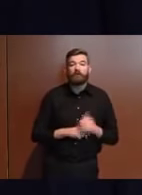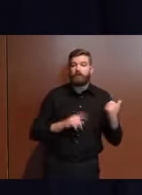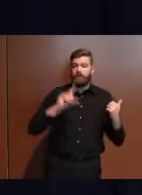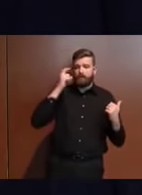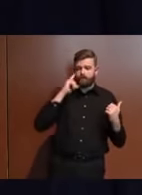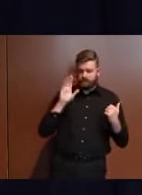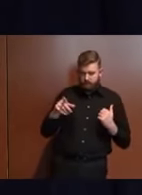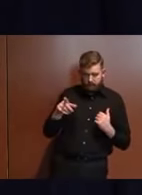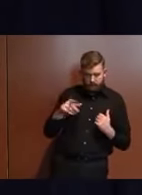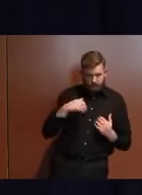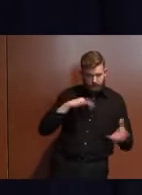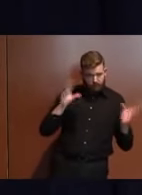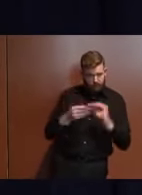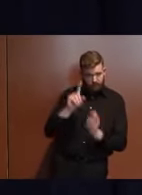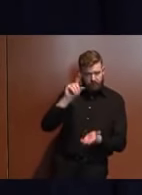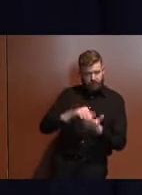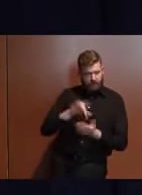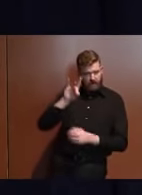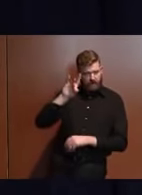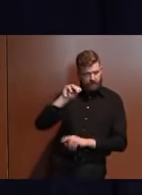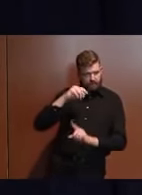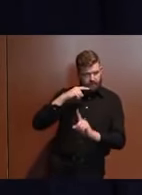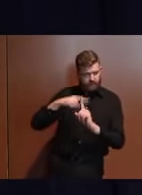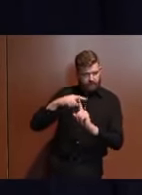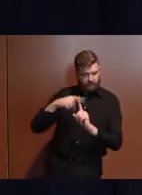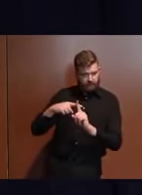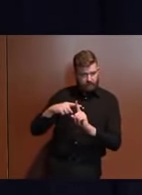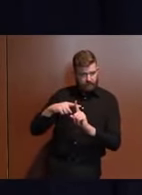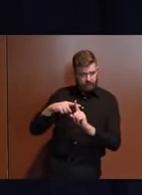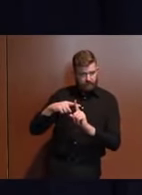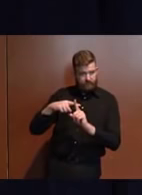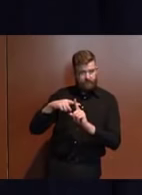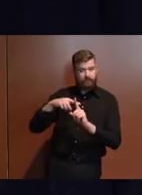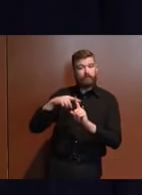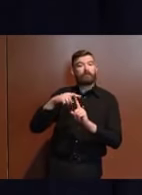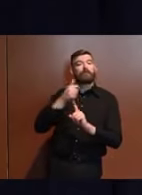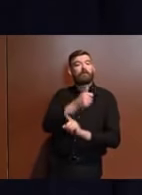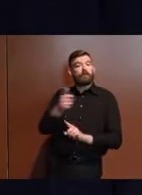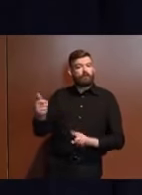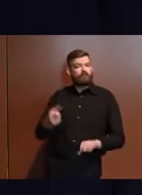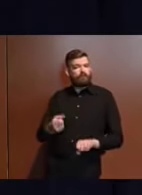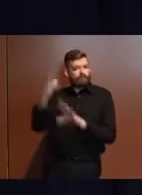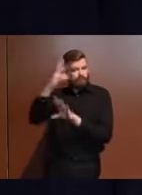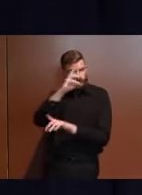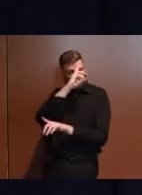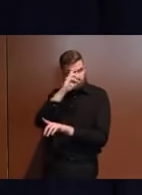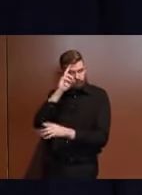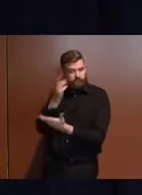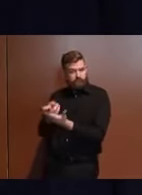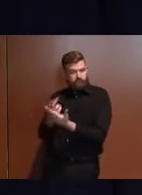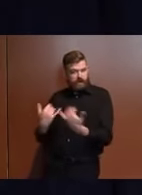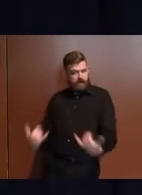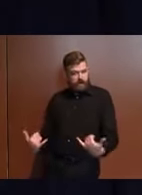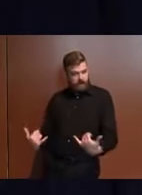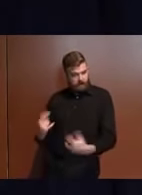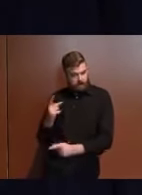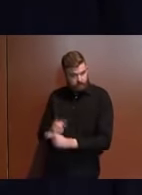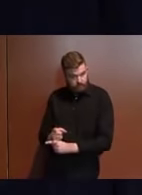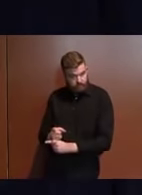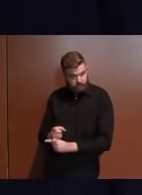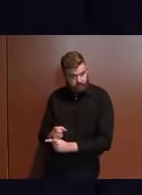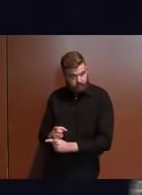positive cases that were in a hospital bed. That are in a hospital bed, but additionally, many more that are PUIs. PUIs, but of